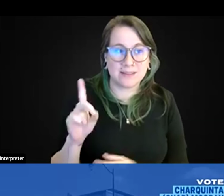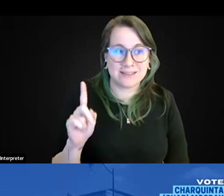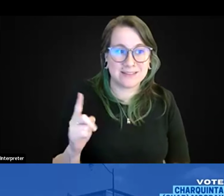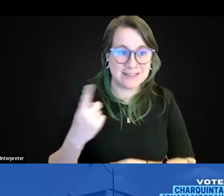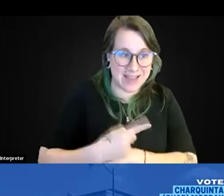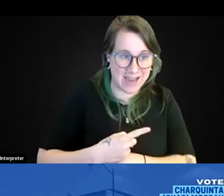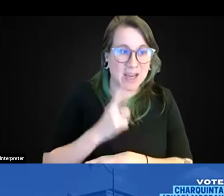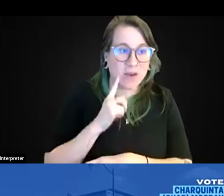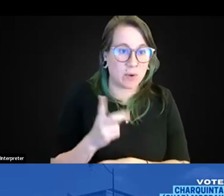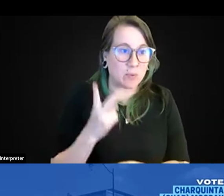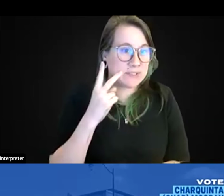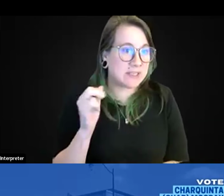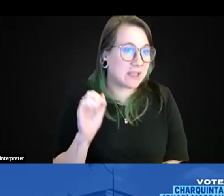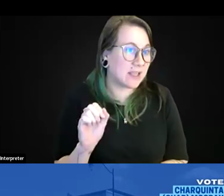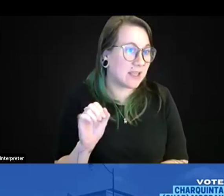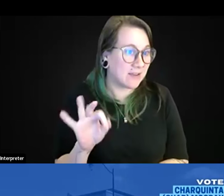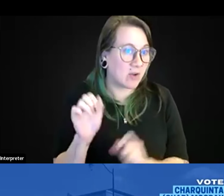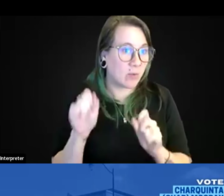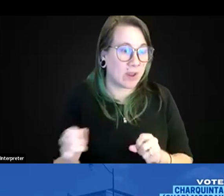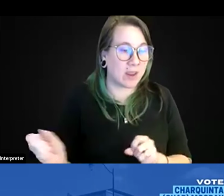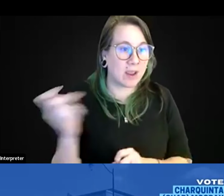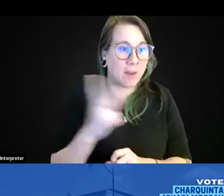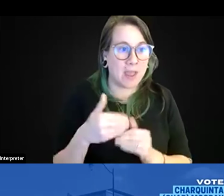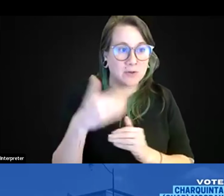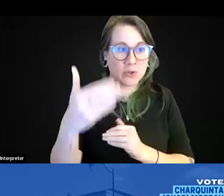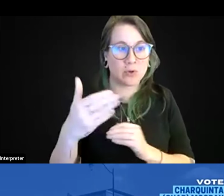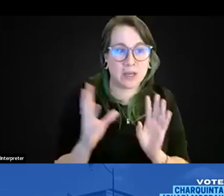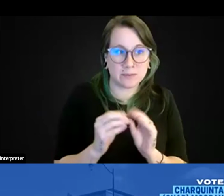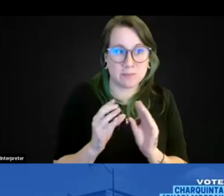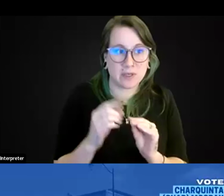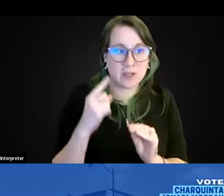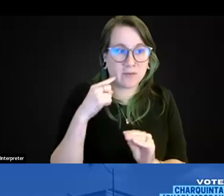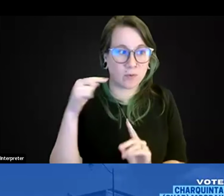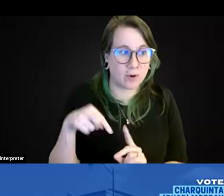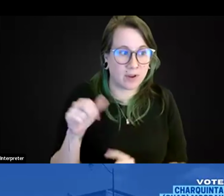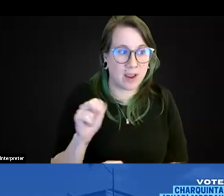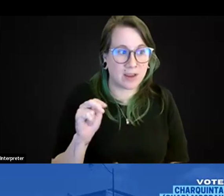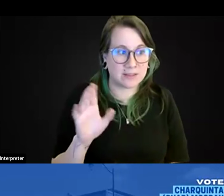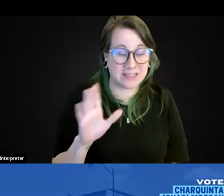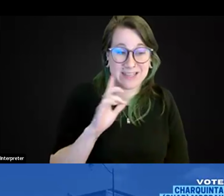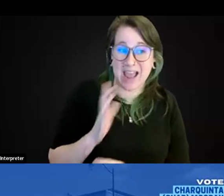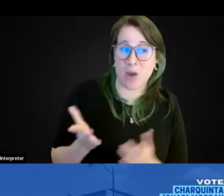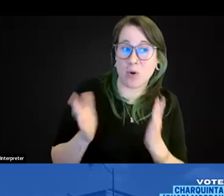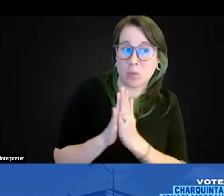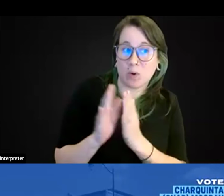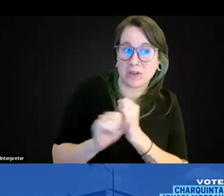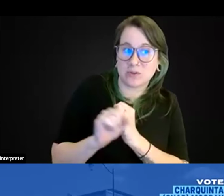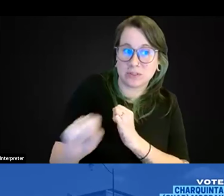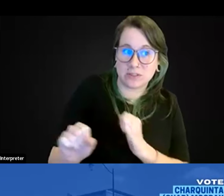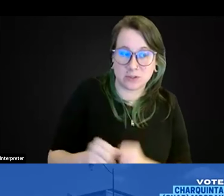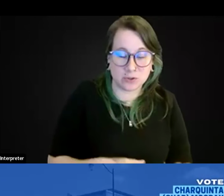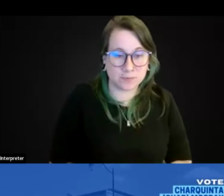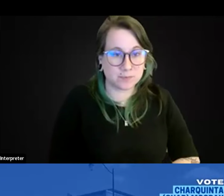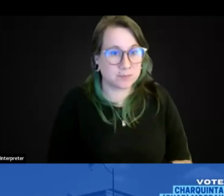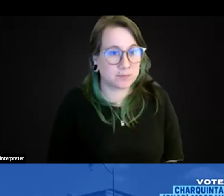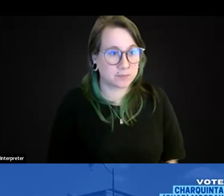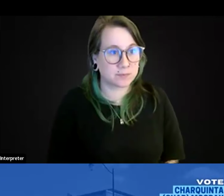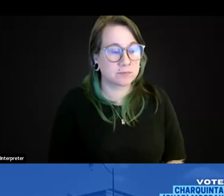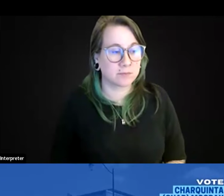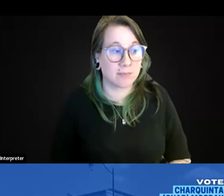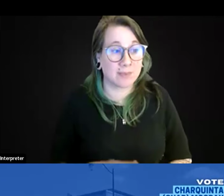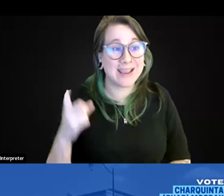board will leave the record open to be able to come back to your next meeting. I would suggest you to request an extension.